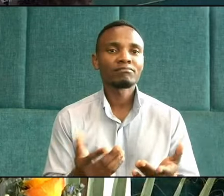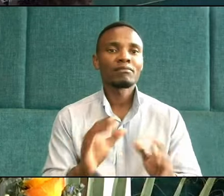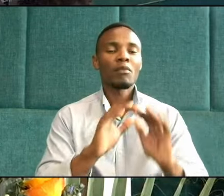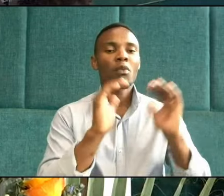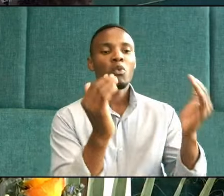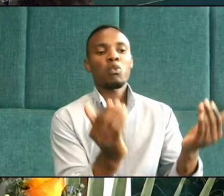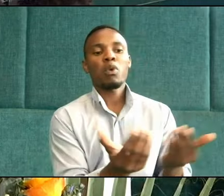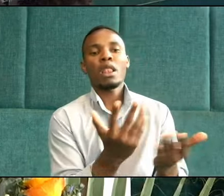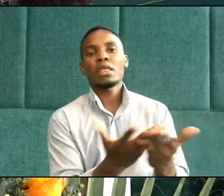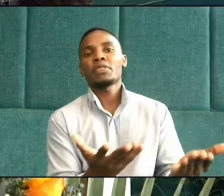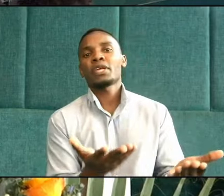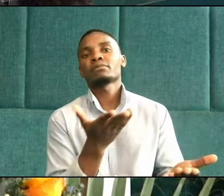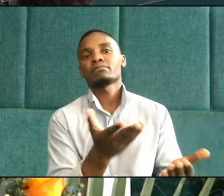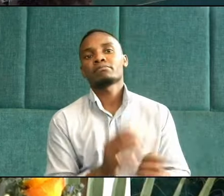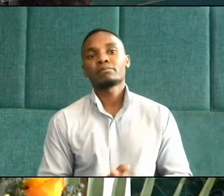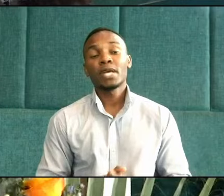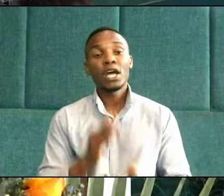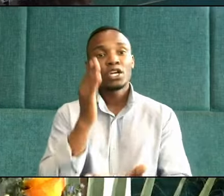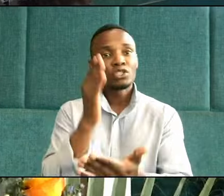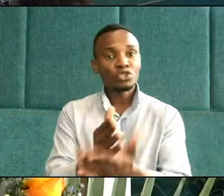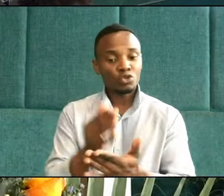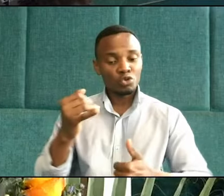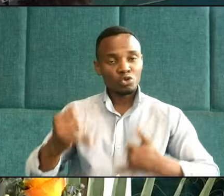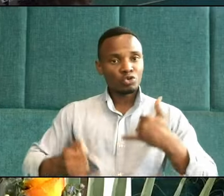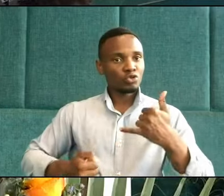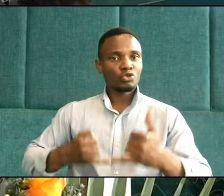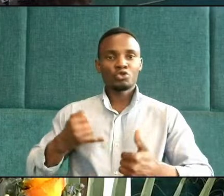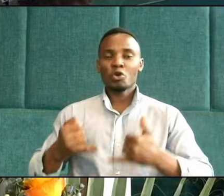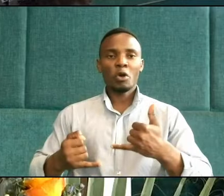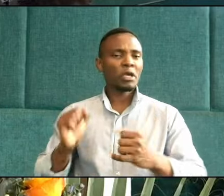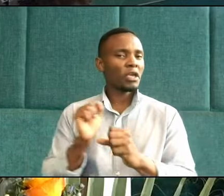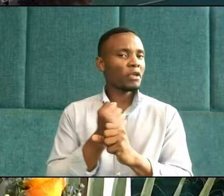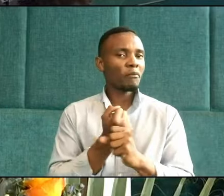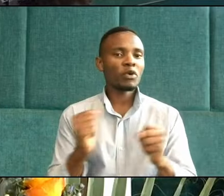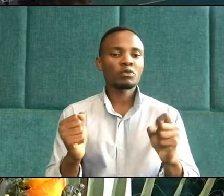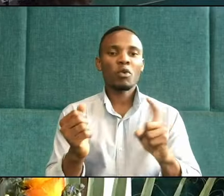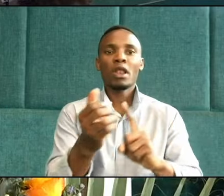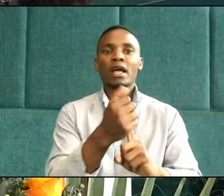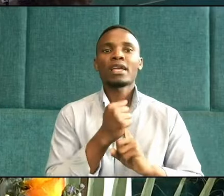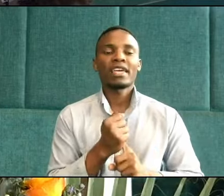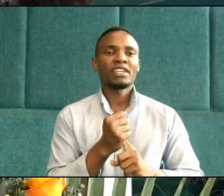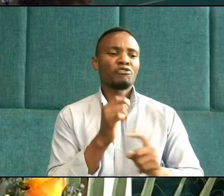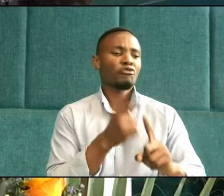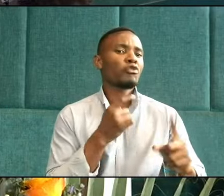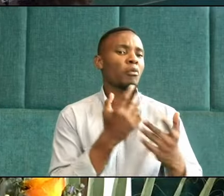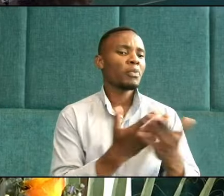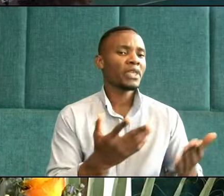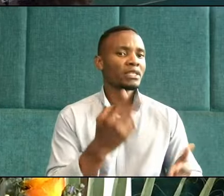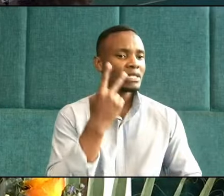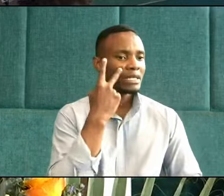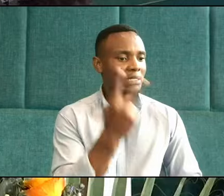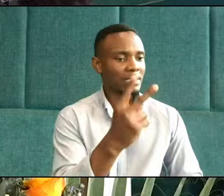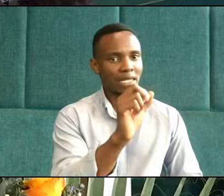it. True joy is not found in what is seen.